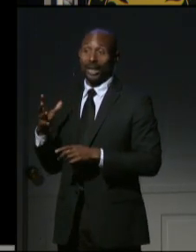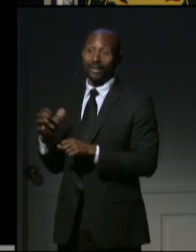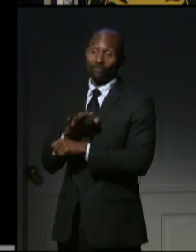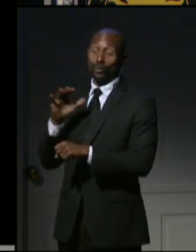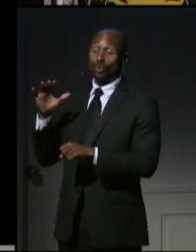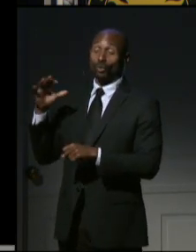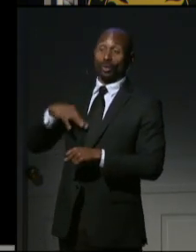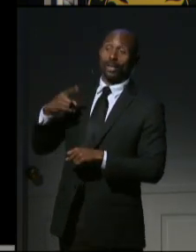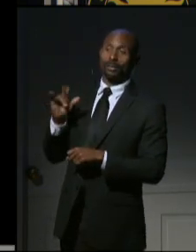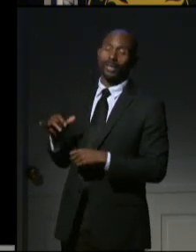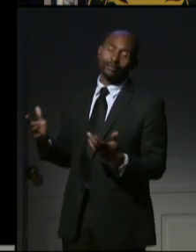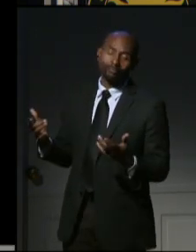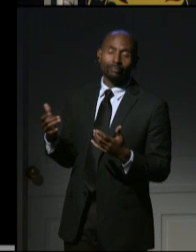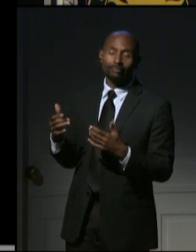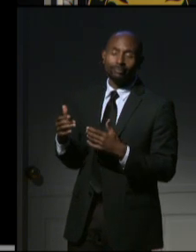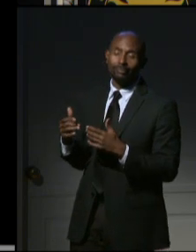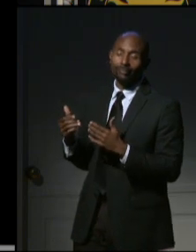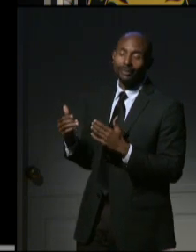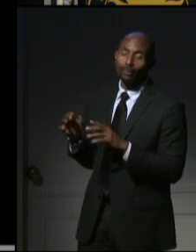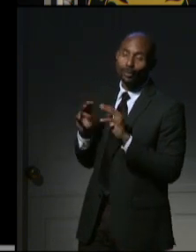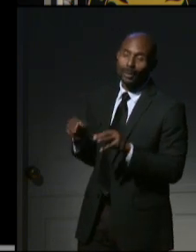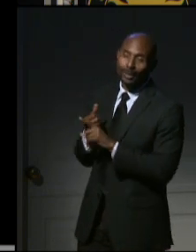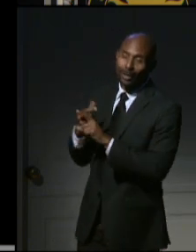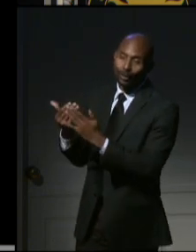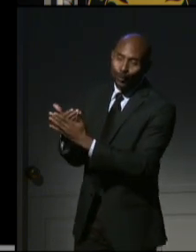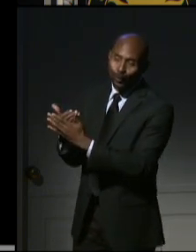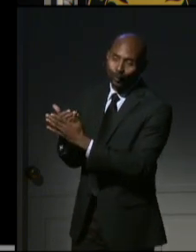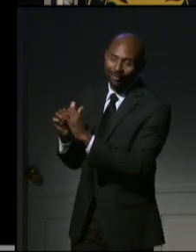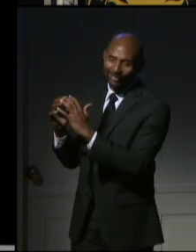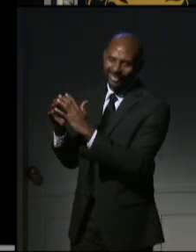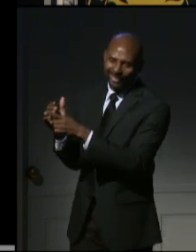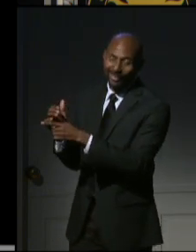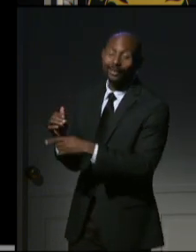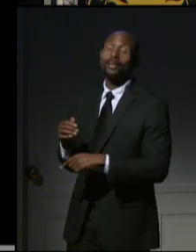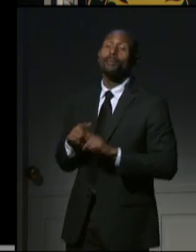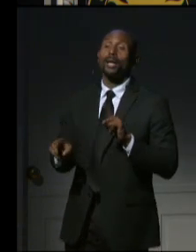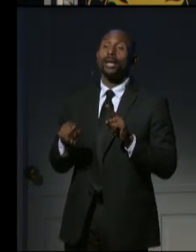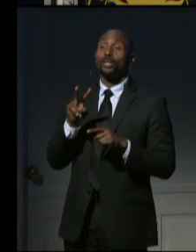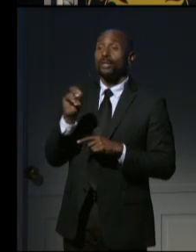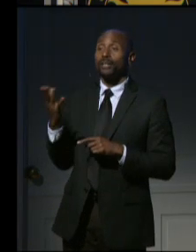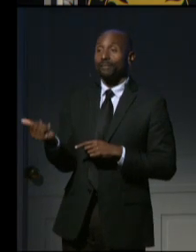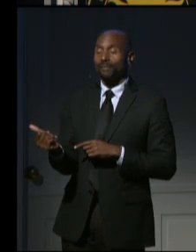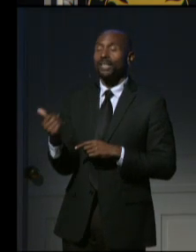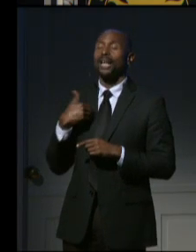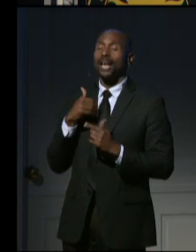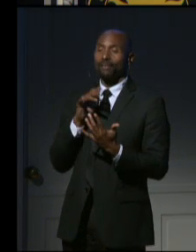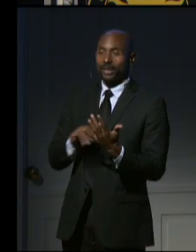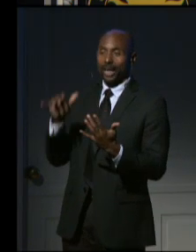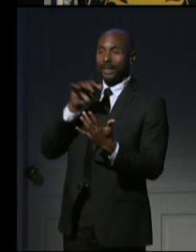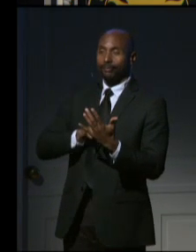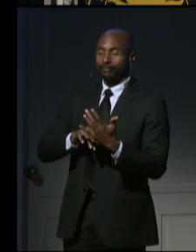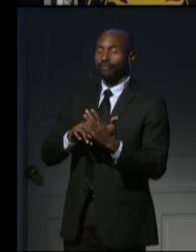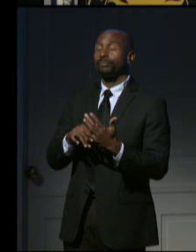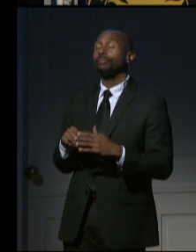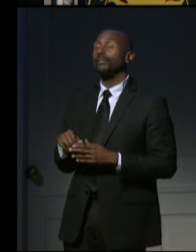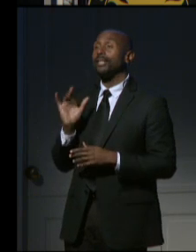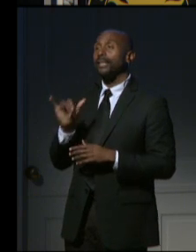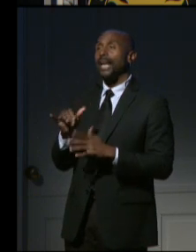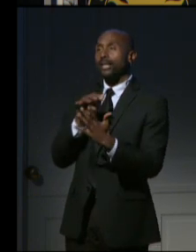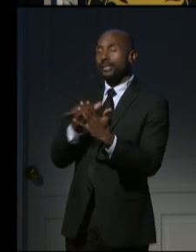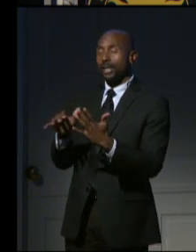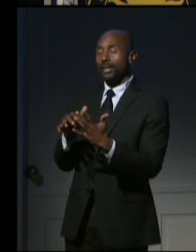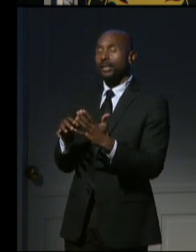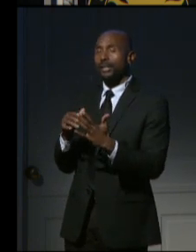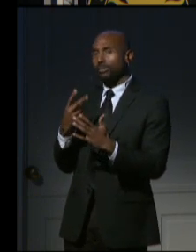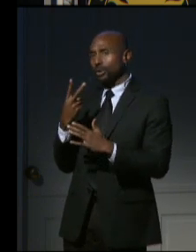a new museum. So there was a study in 2015, but it was the study in 2015